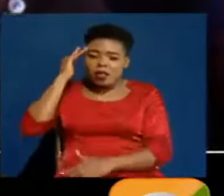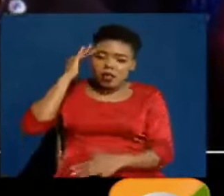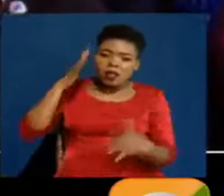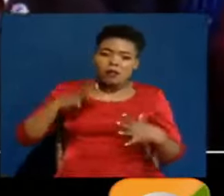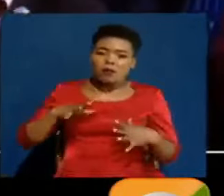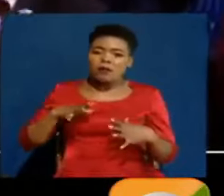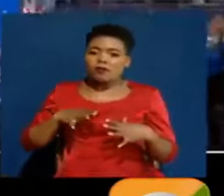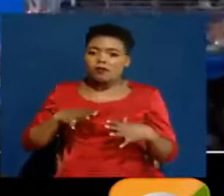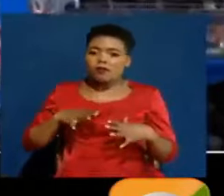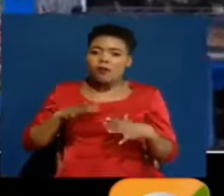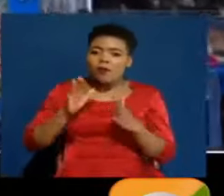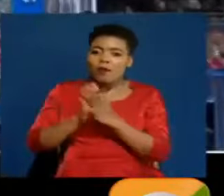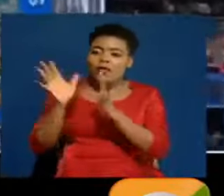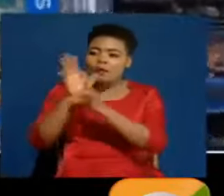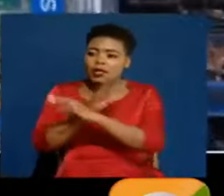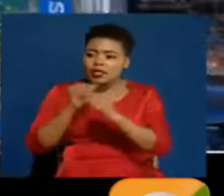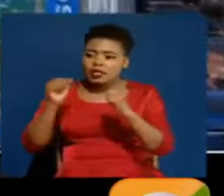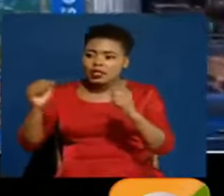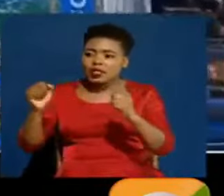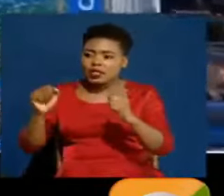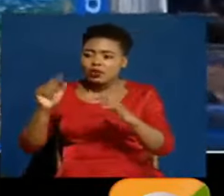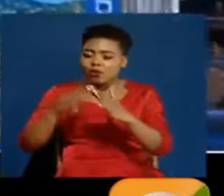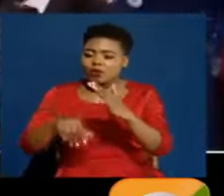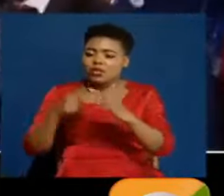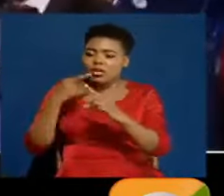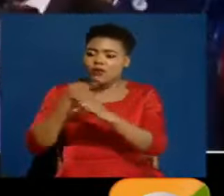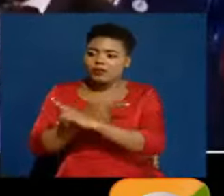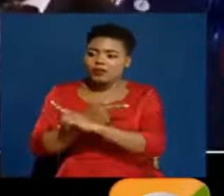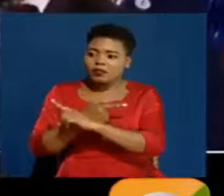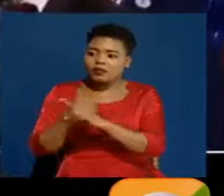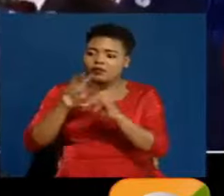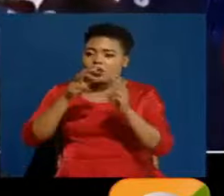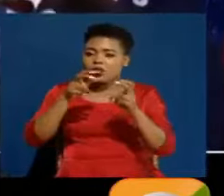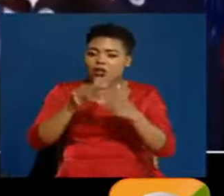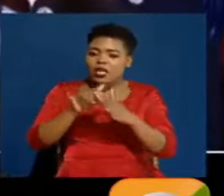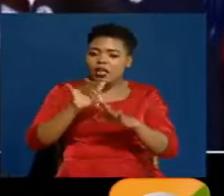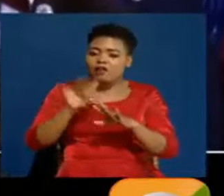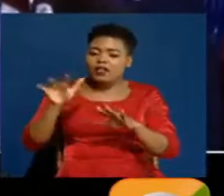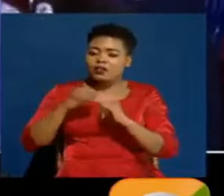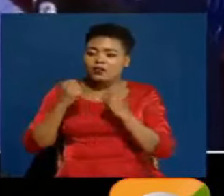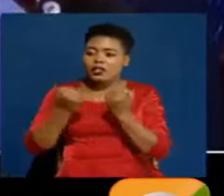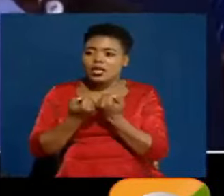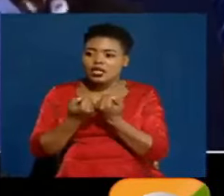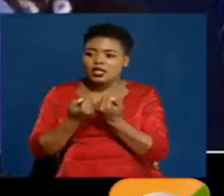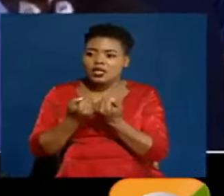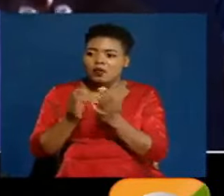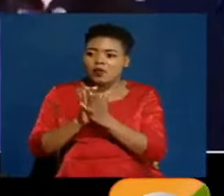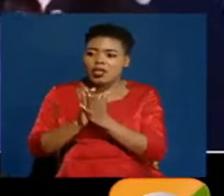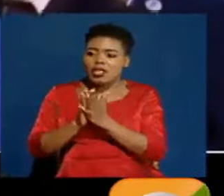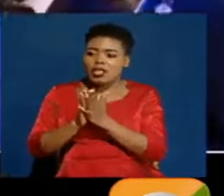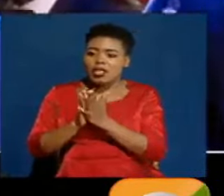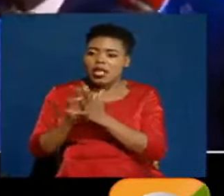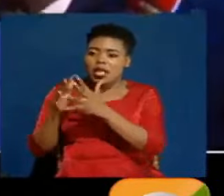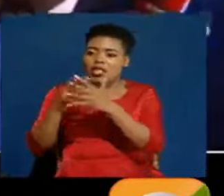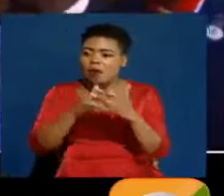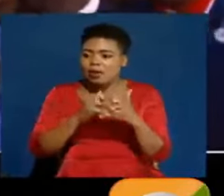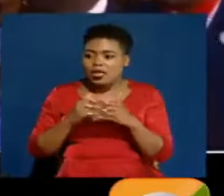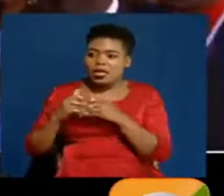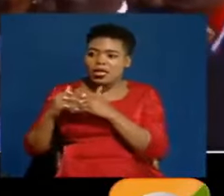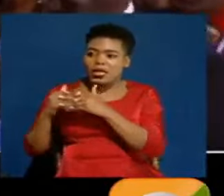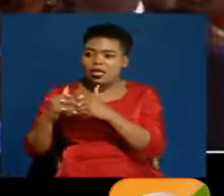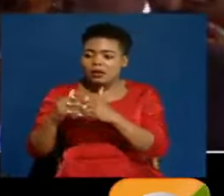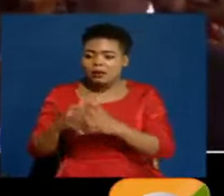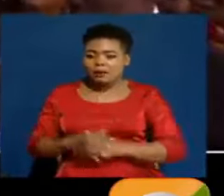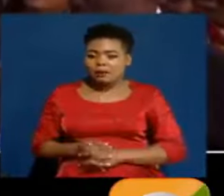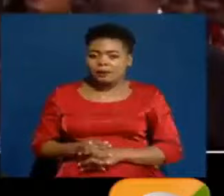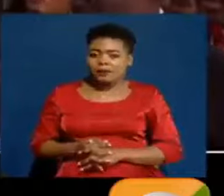on the social cleavages. What are the differences between the issues that affect society, and then what are the propositions that a candidate is bringing